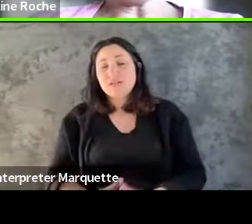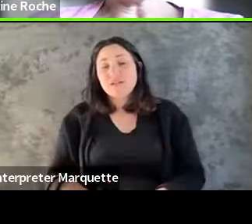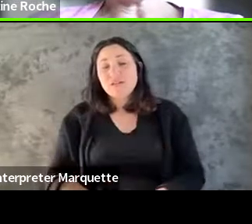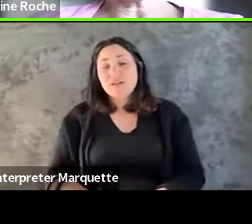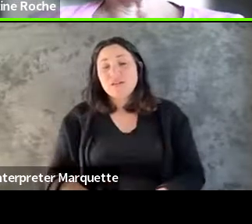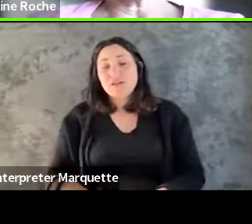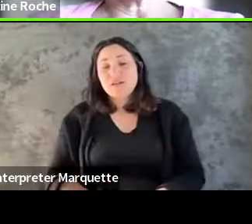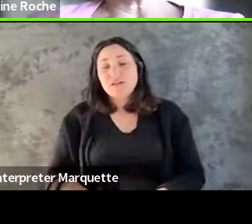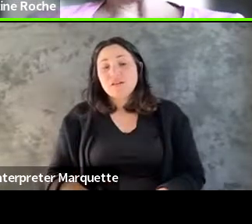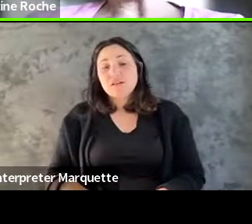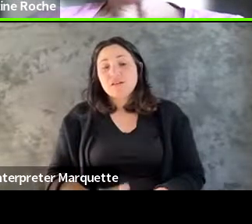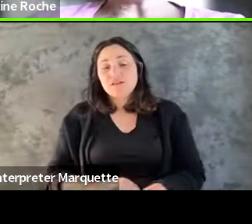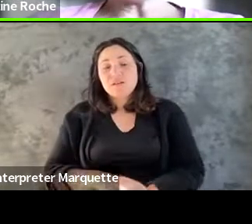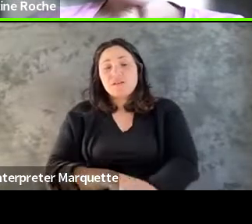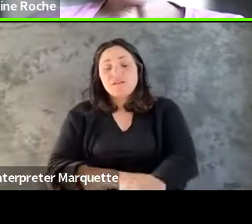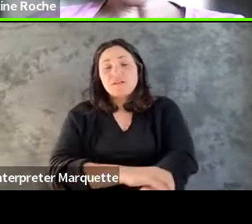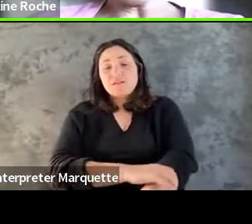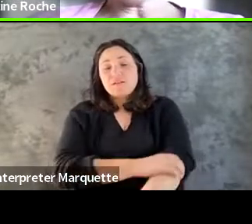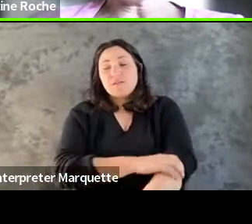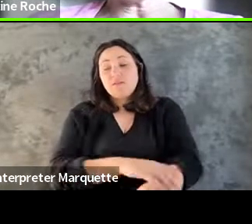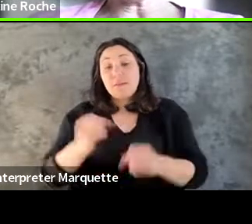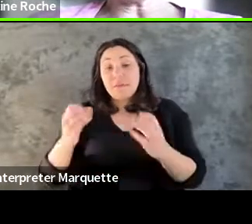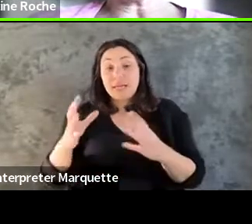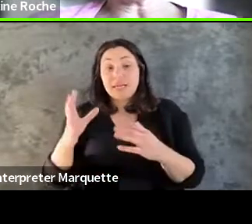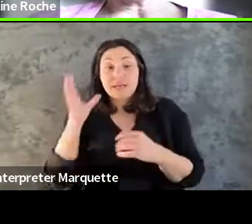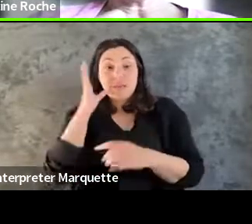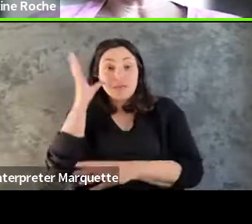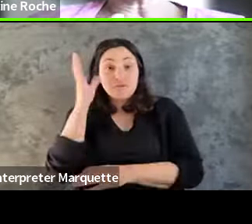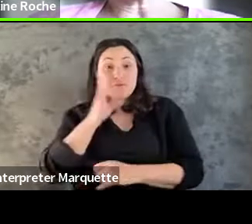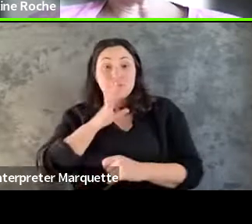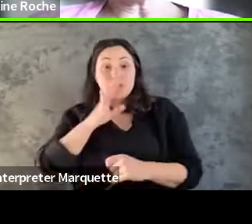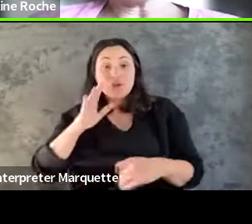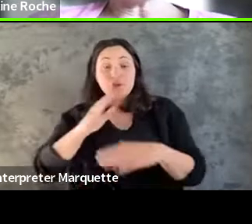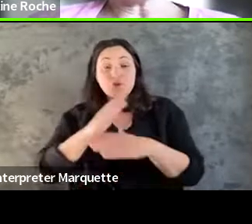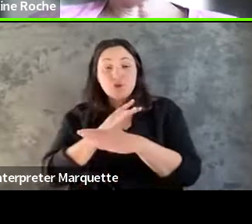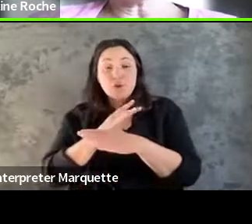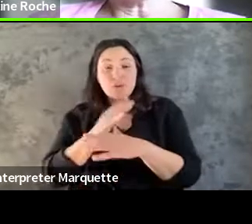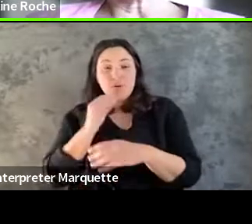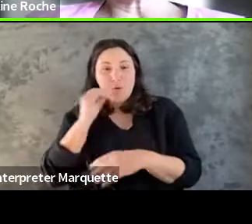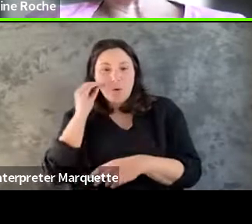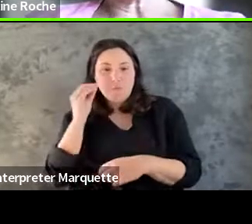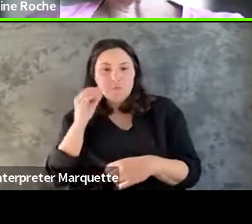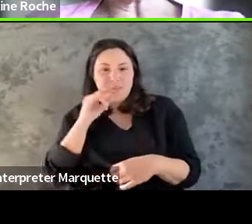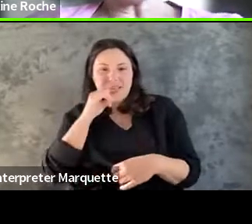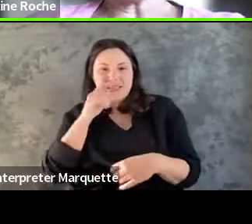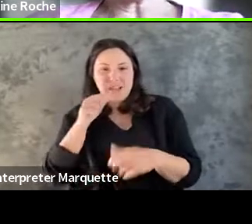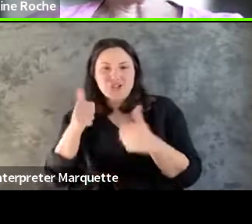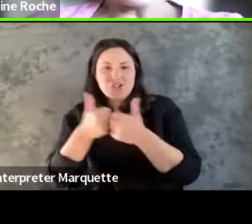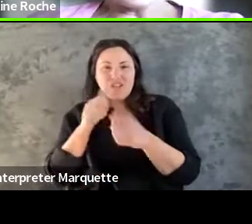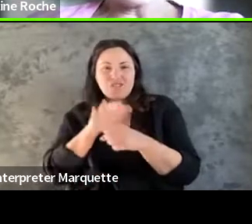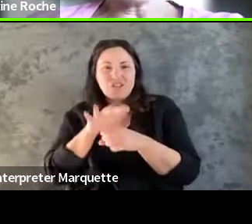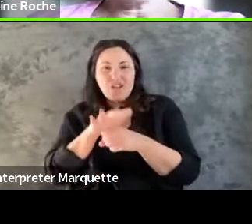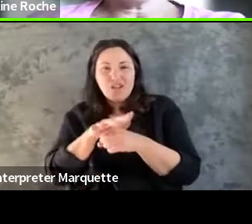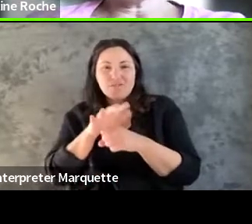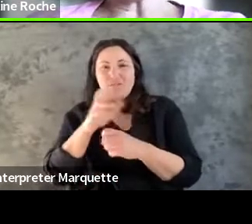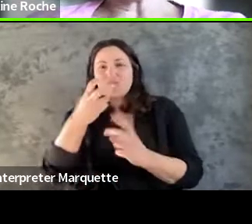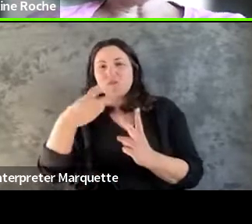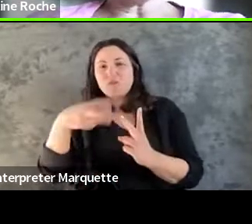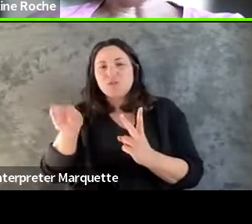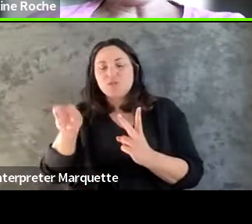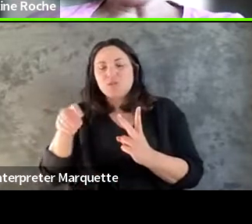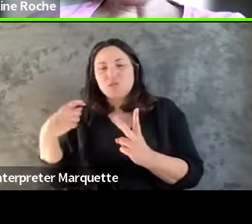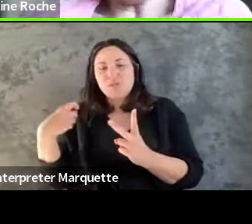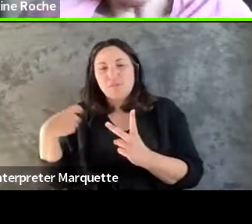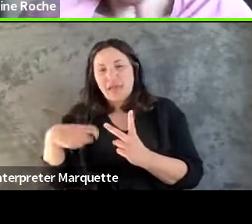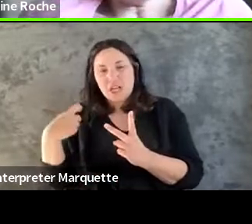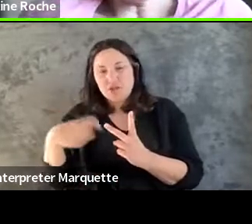fair amount of parents that speak German at home that their kids aren't challenged enough. So they just switch to Spanish, which is